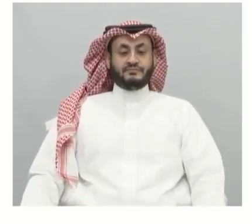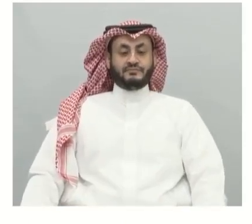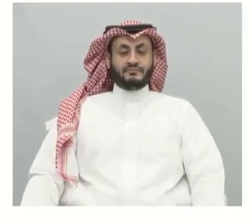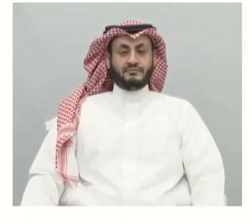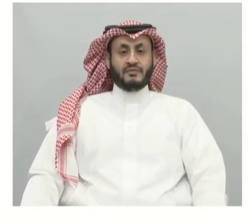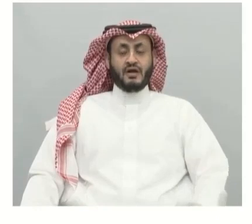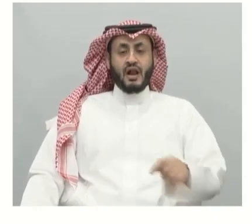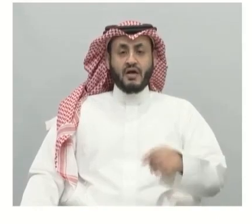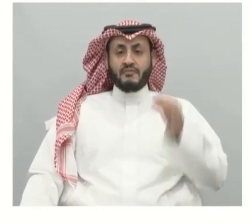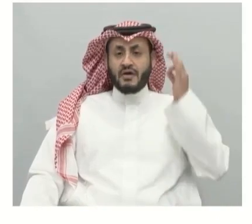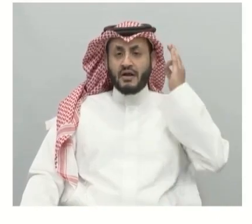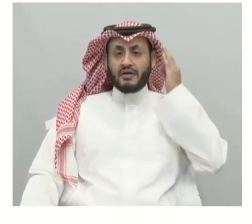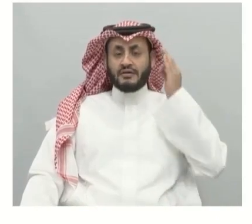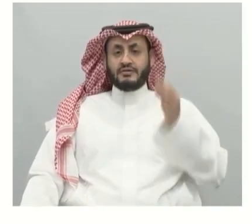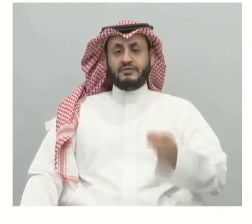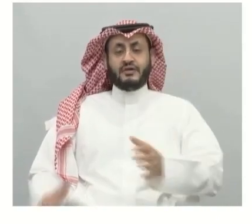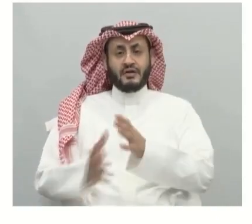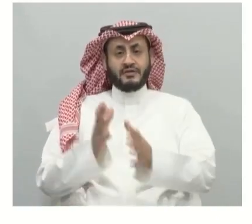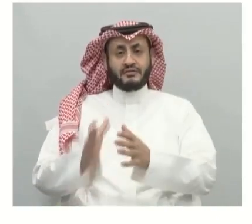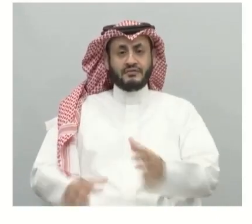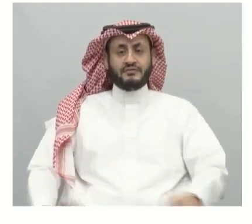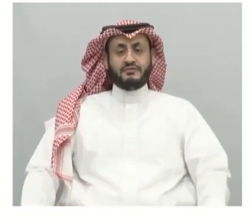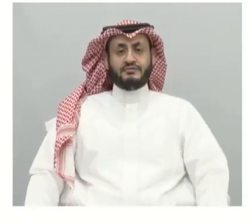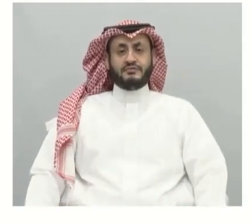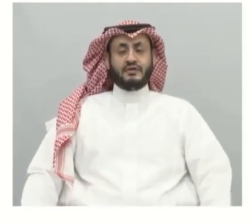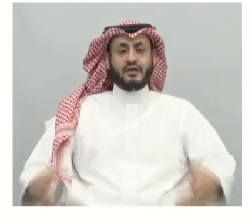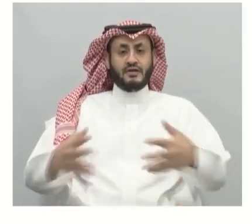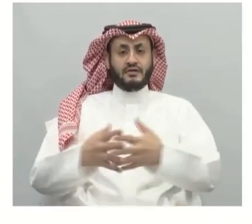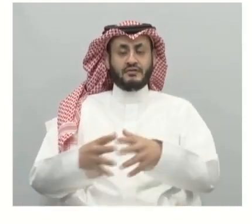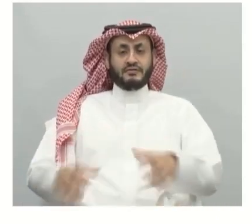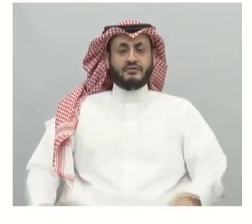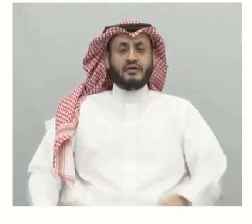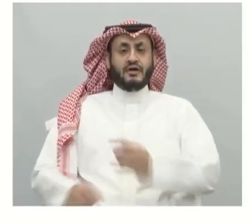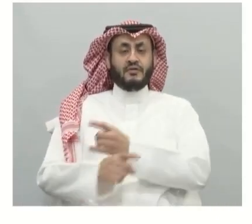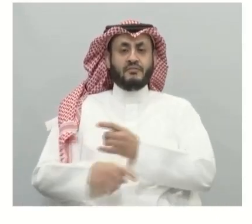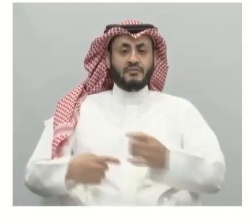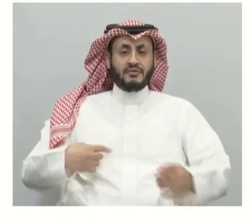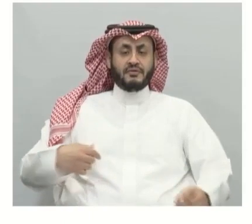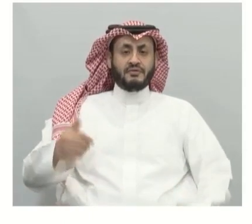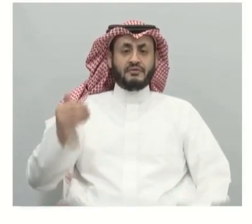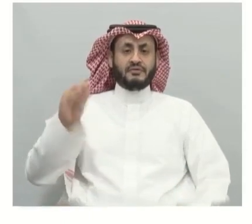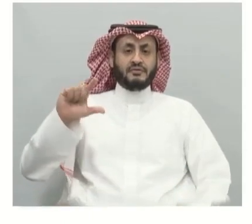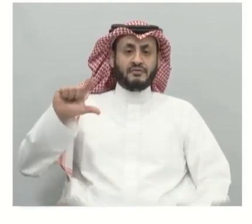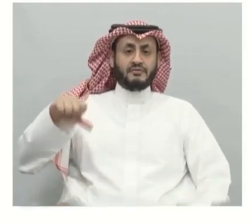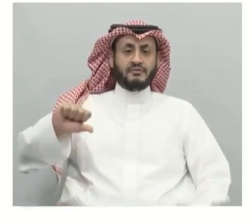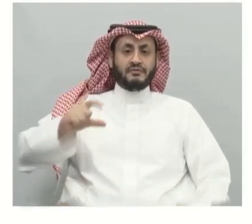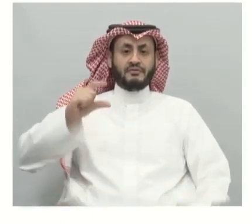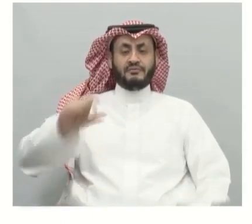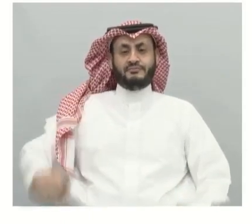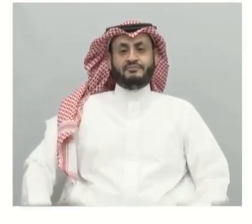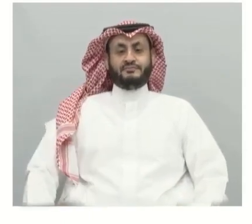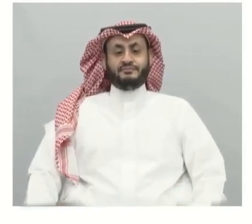to be listen and discuss plus pair work. This is my name is Khulud Saud. As usual, it's my pleasure to have you in my